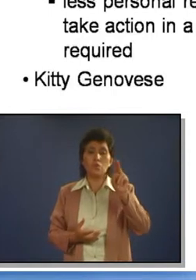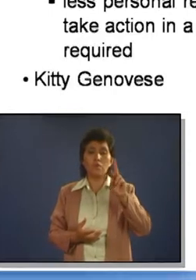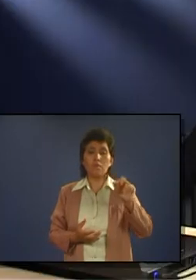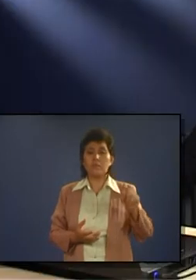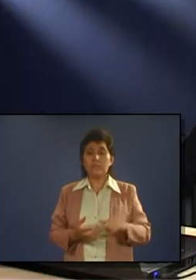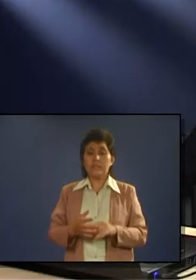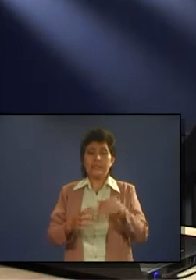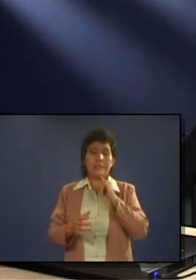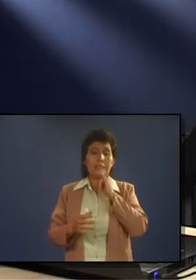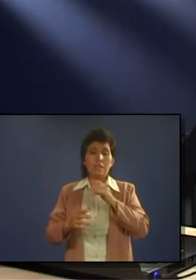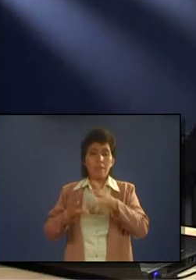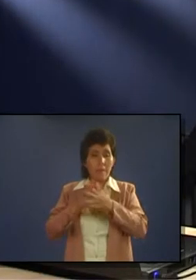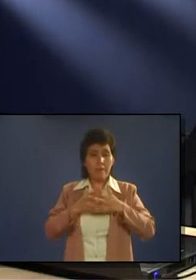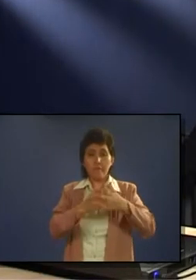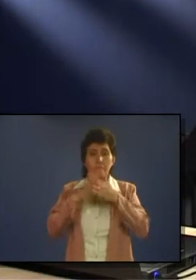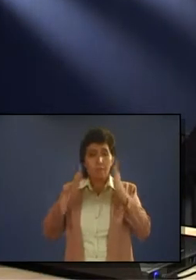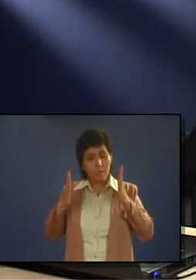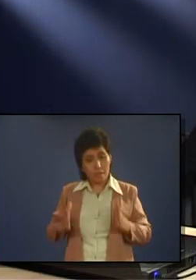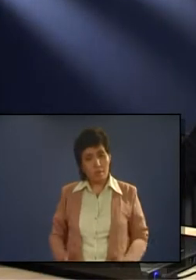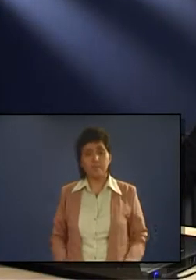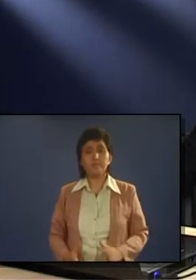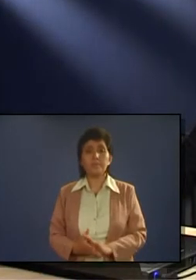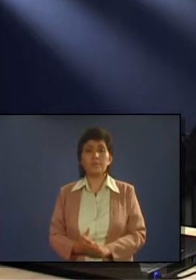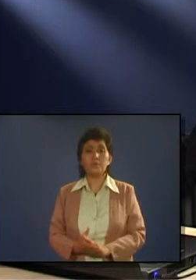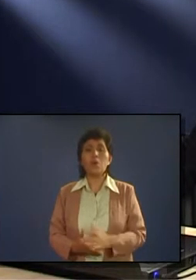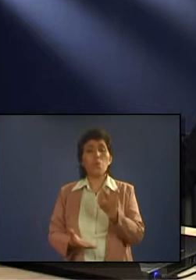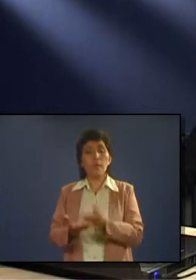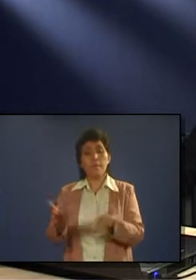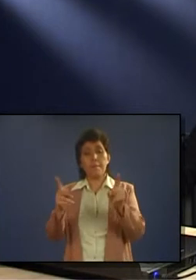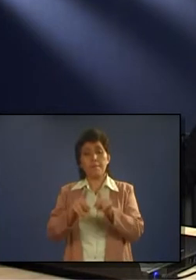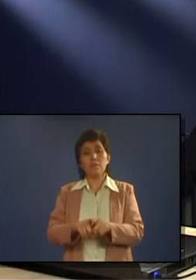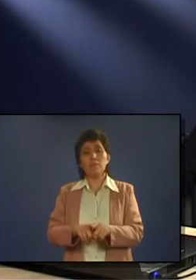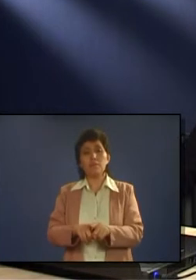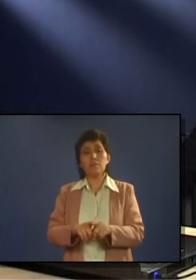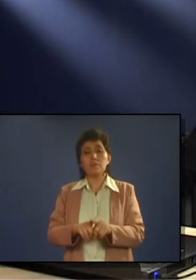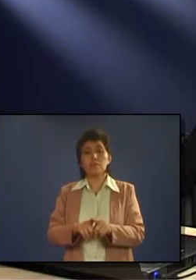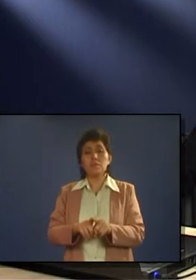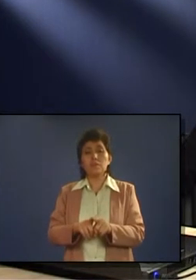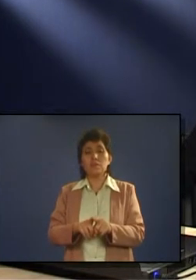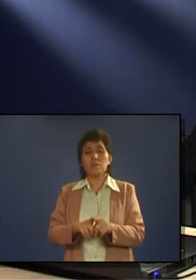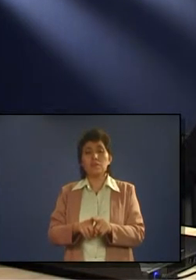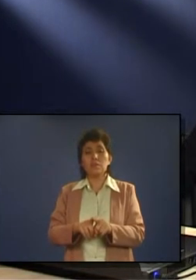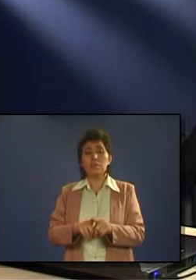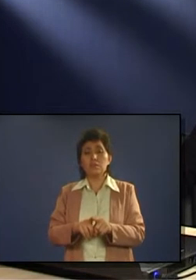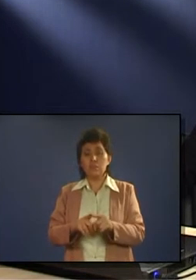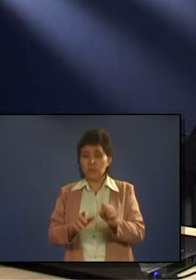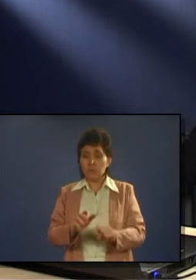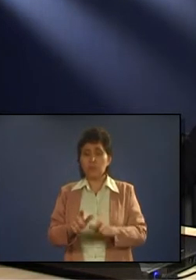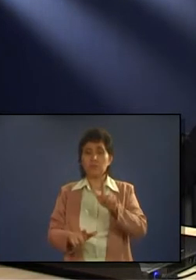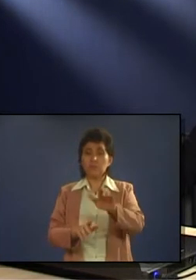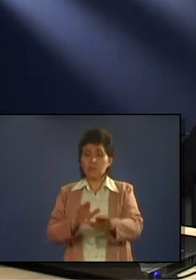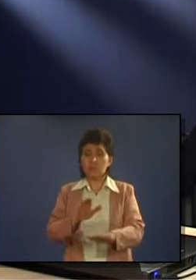is an American. She's an American. What happens is that she's been stabbed twice. She stabbed